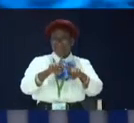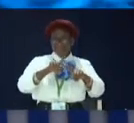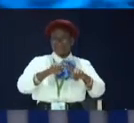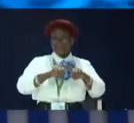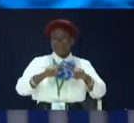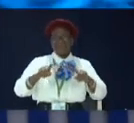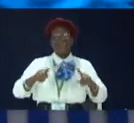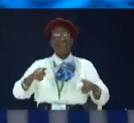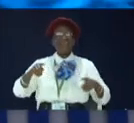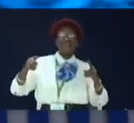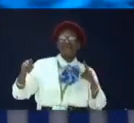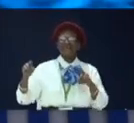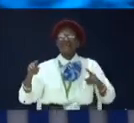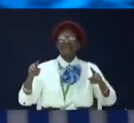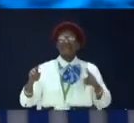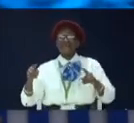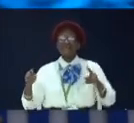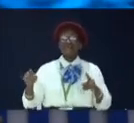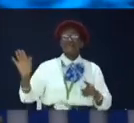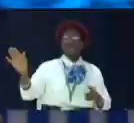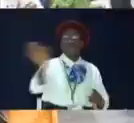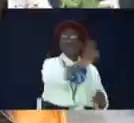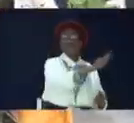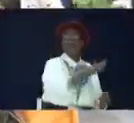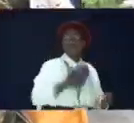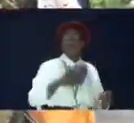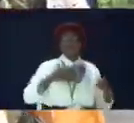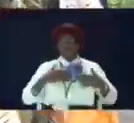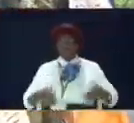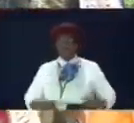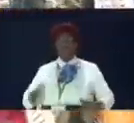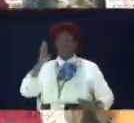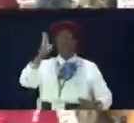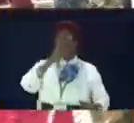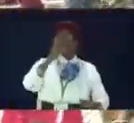body will be 5 years younger.